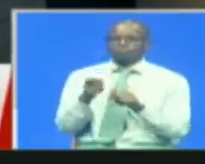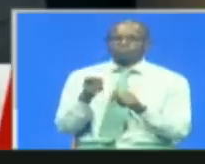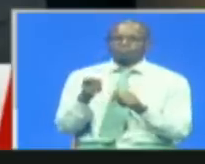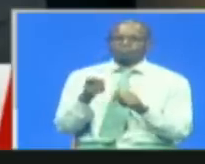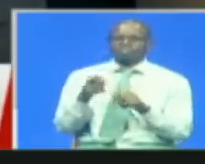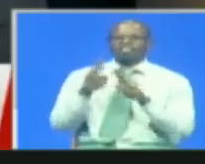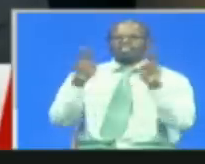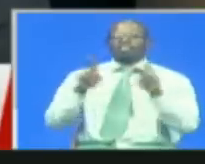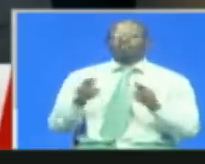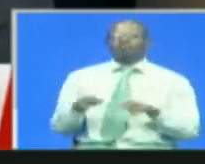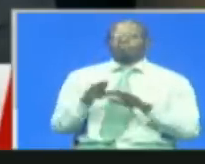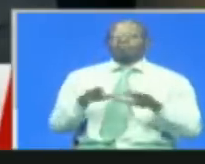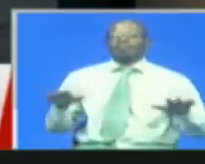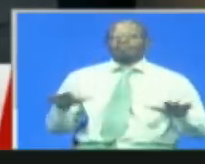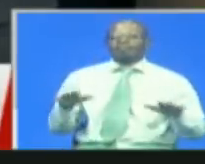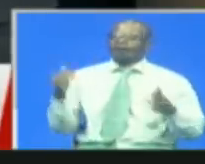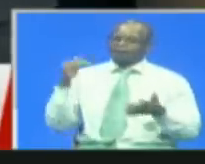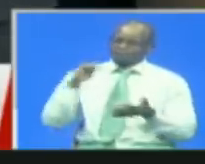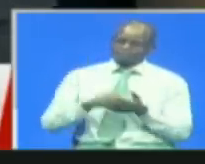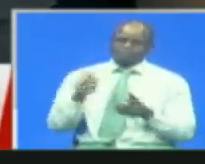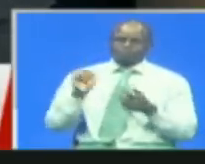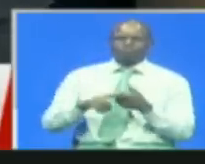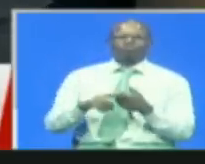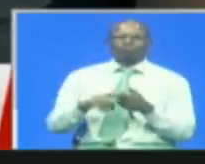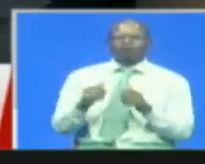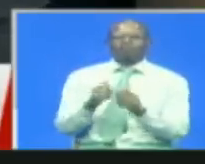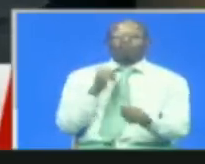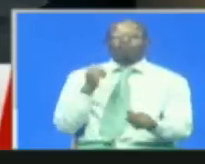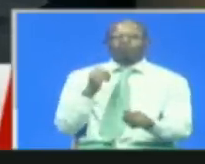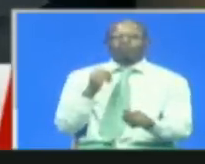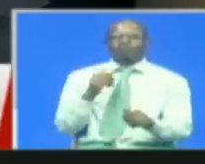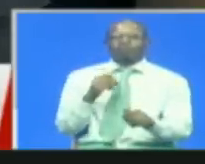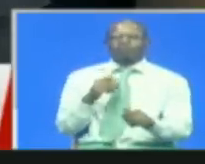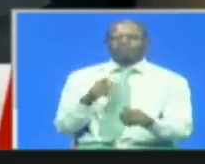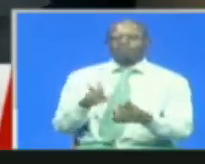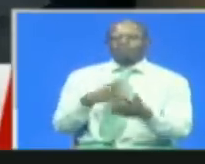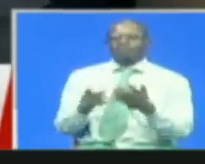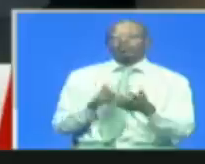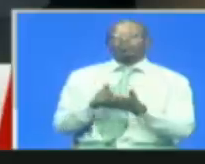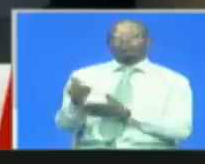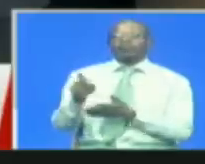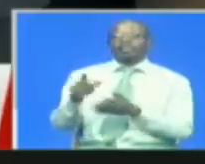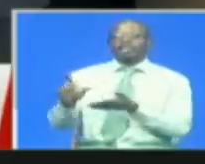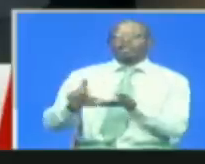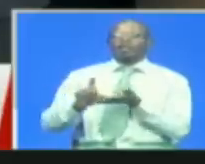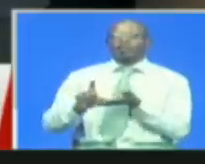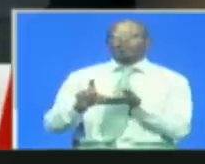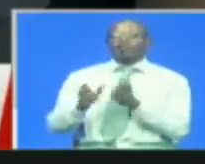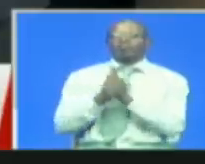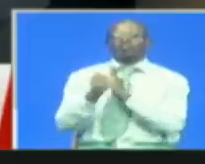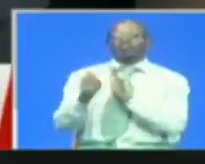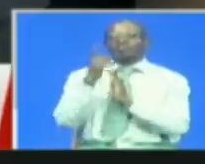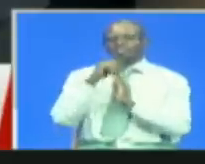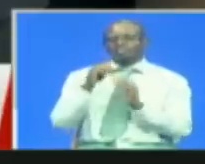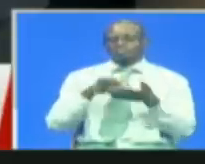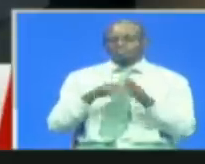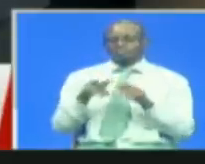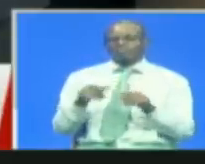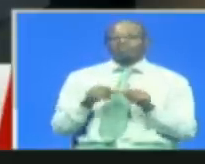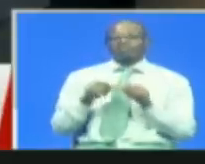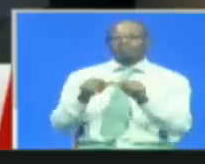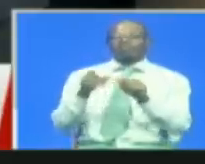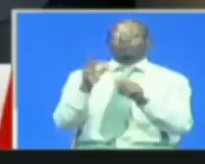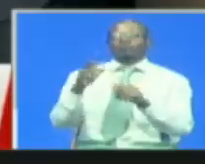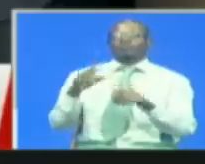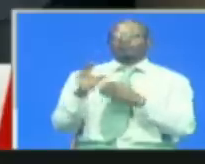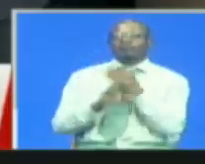market yet again to avoid defaulting on its maturing loans. This amid growing concerns over the sustainability of the